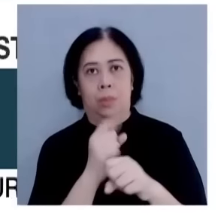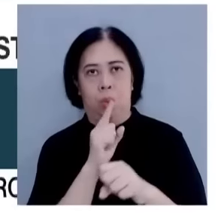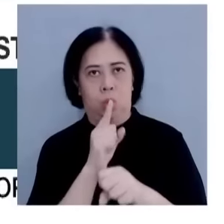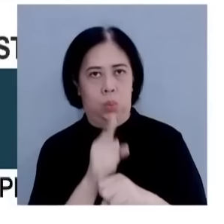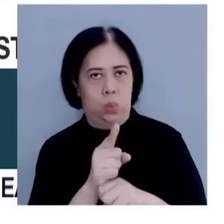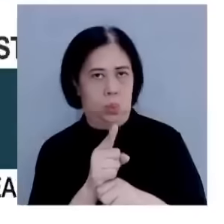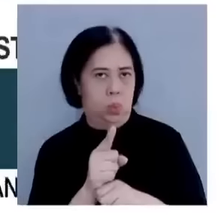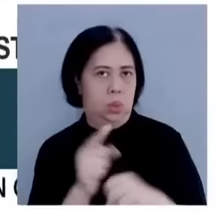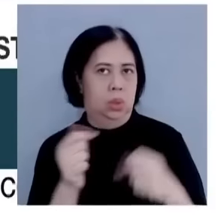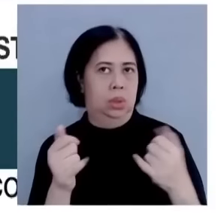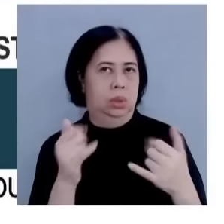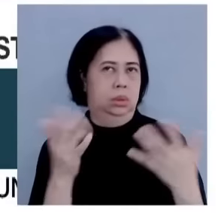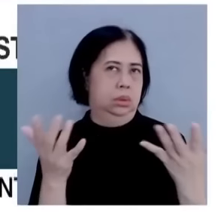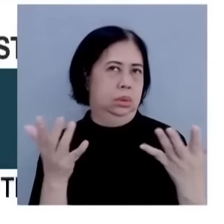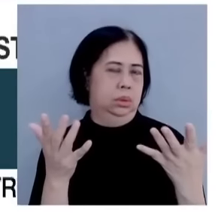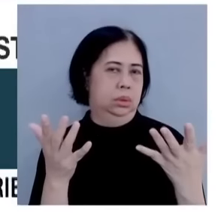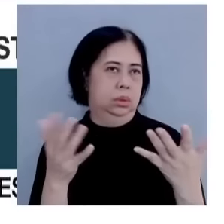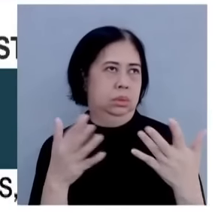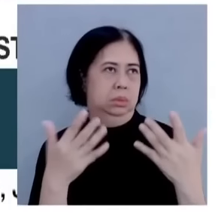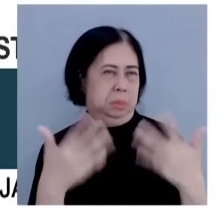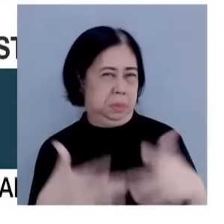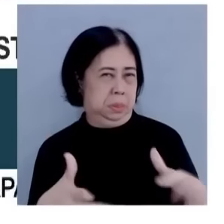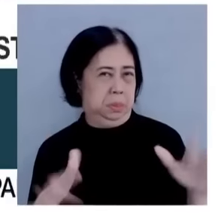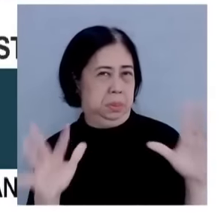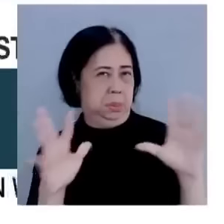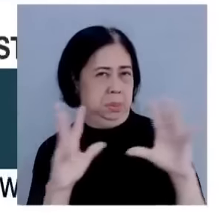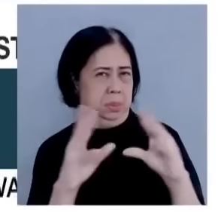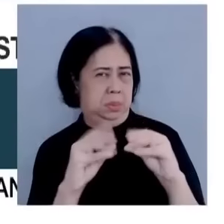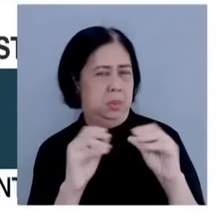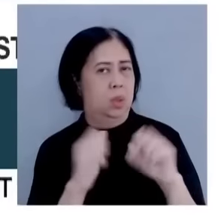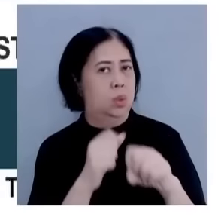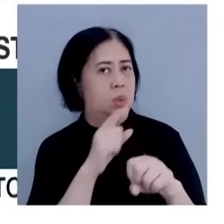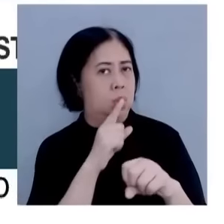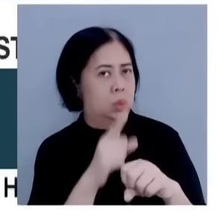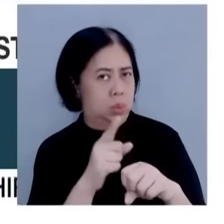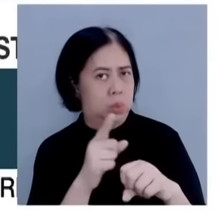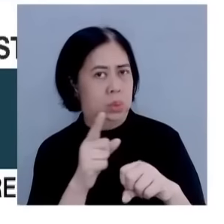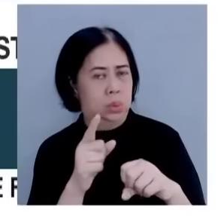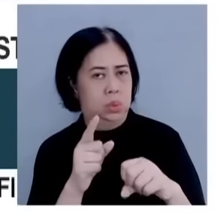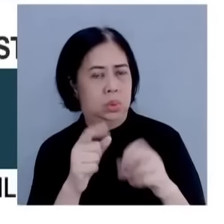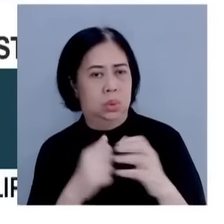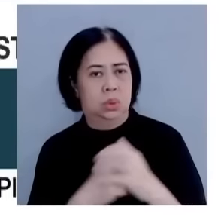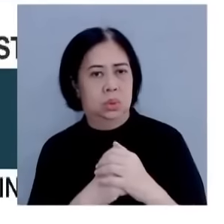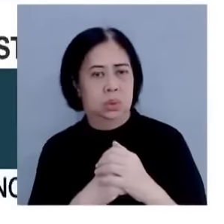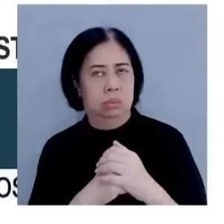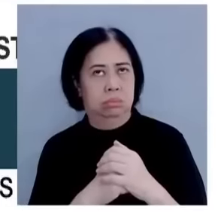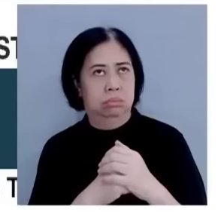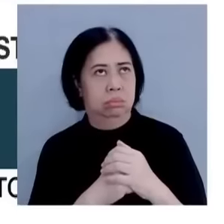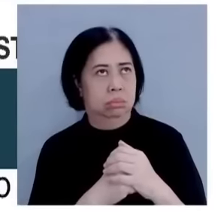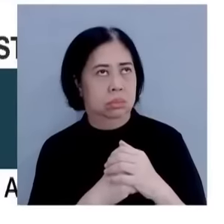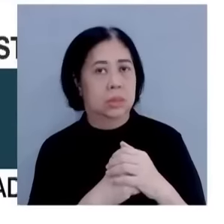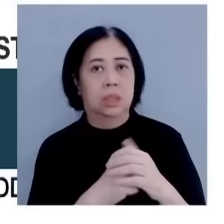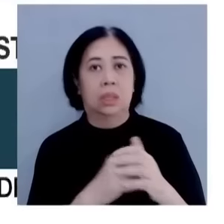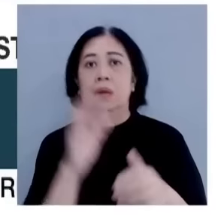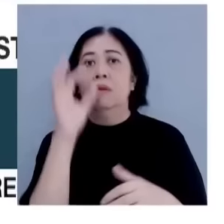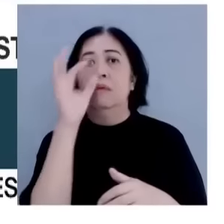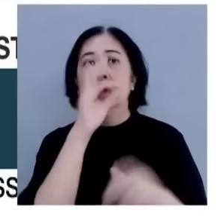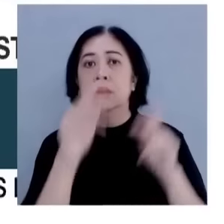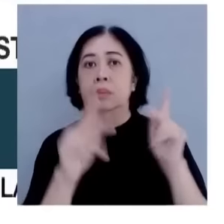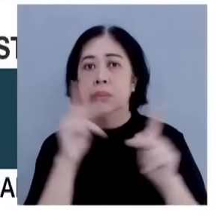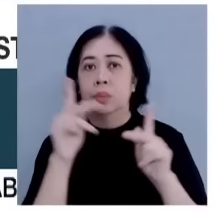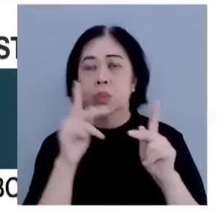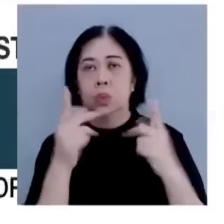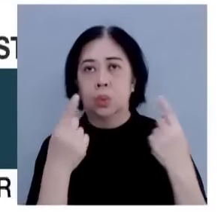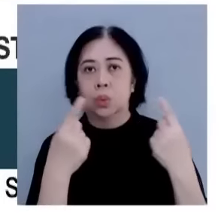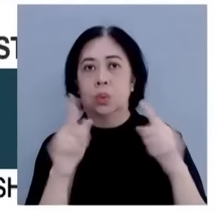end of the day, right? At the end, how can we be sure that at the end of the day, The Filipino people will emerge